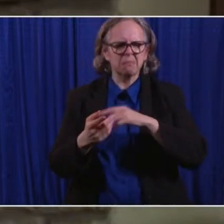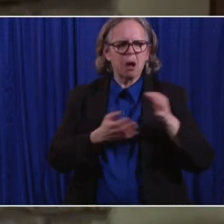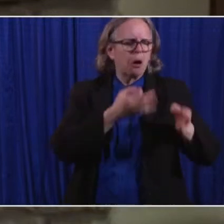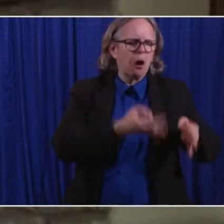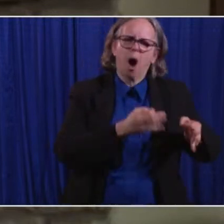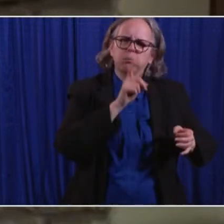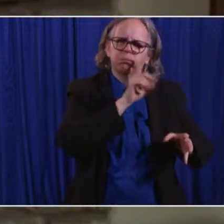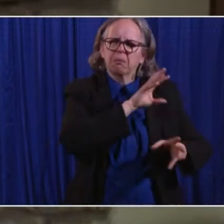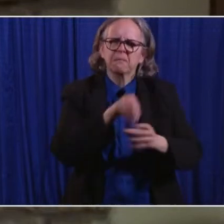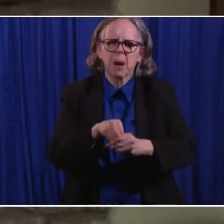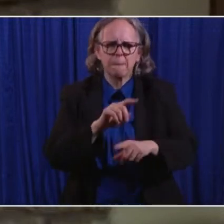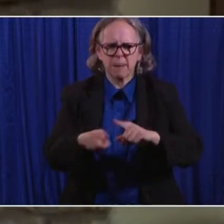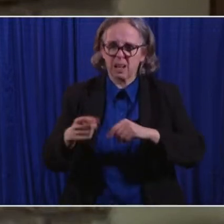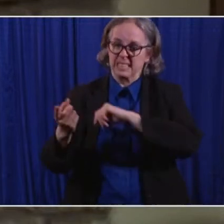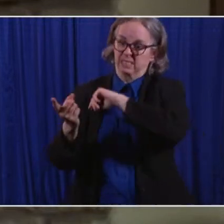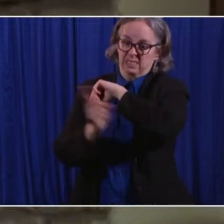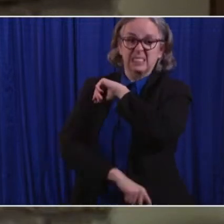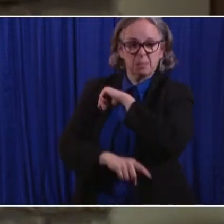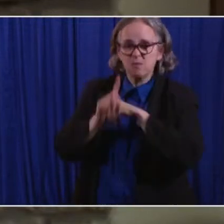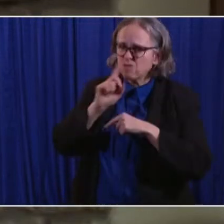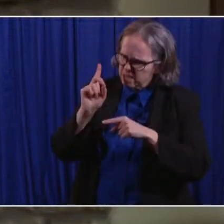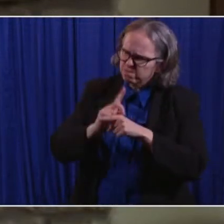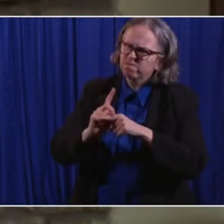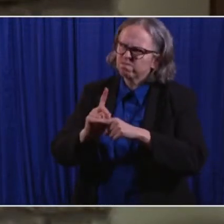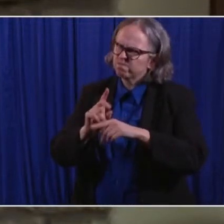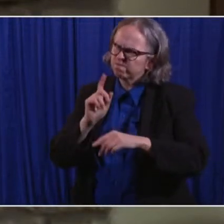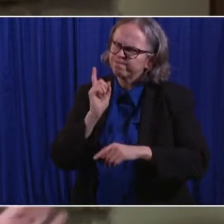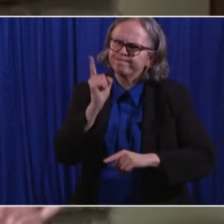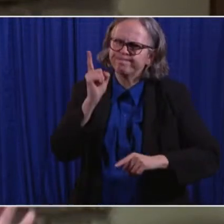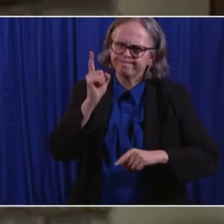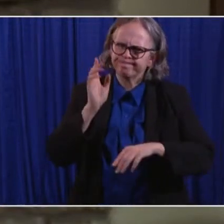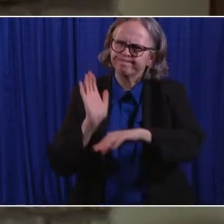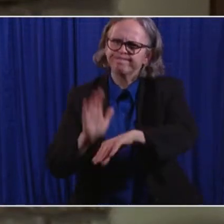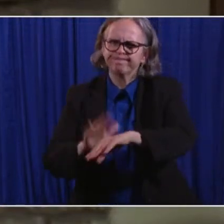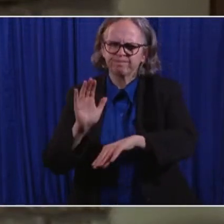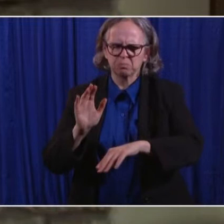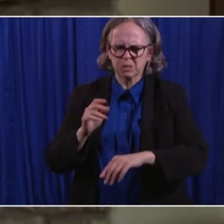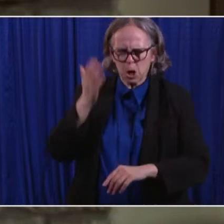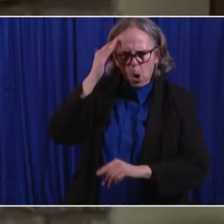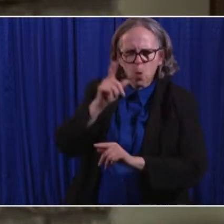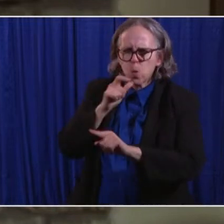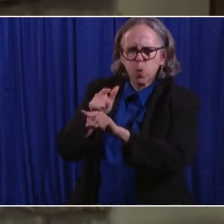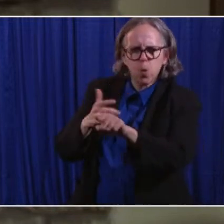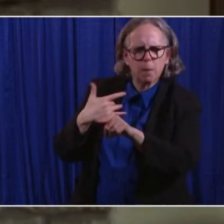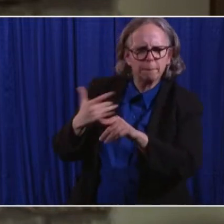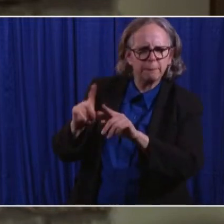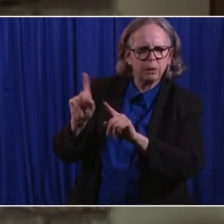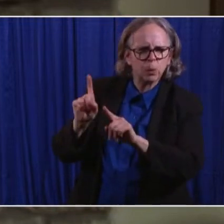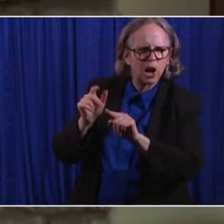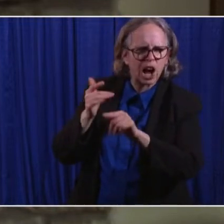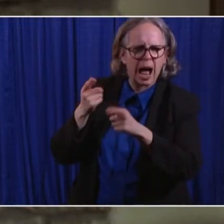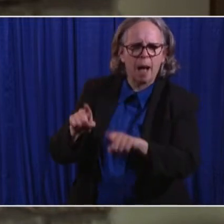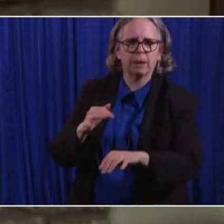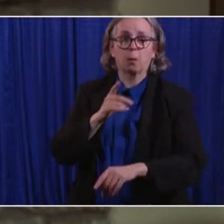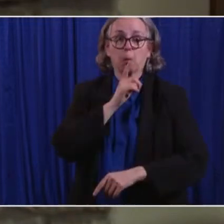anybody who even knew that hazing was taking place, they should be gone.